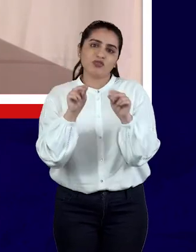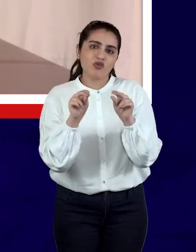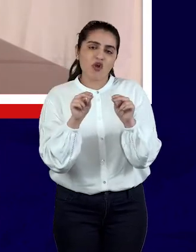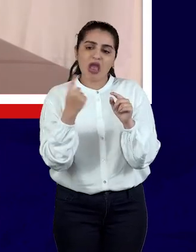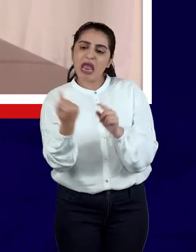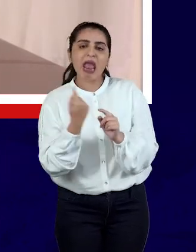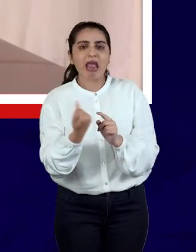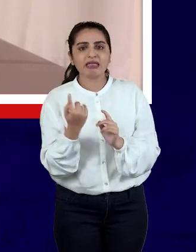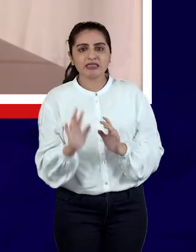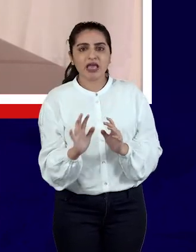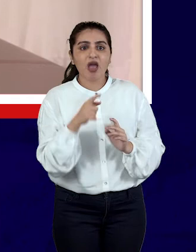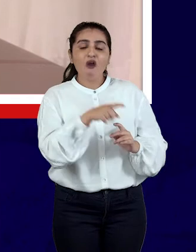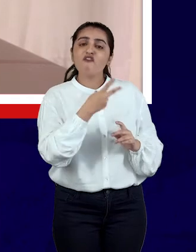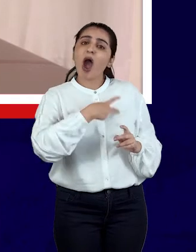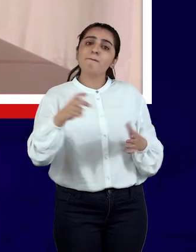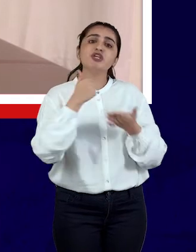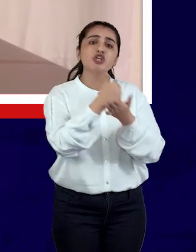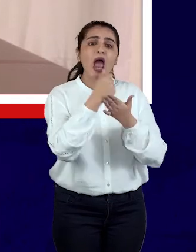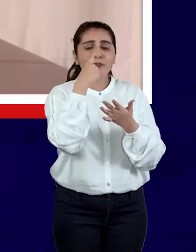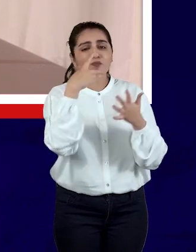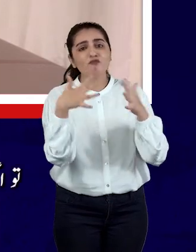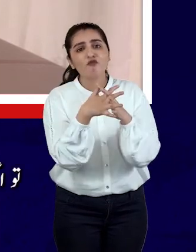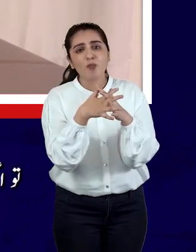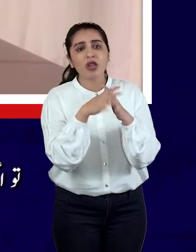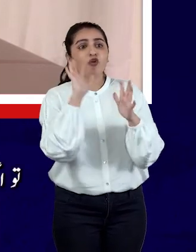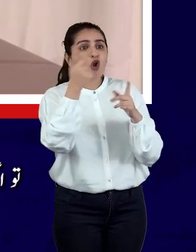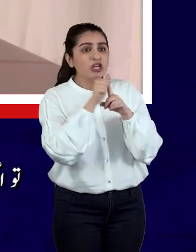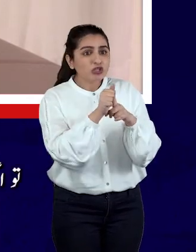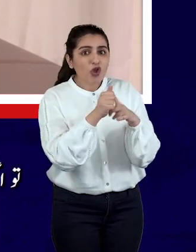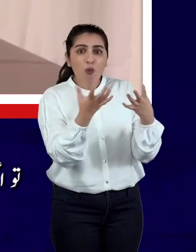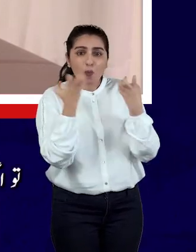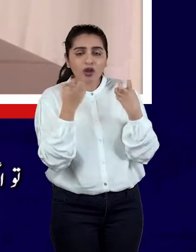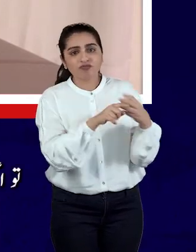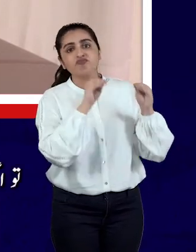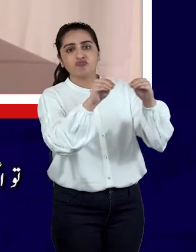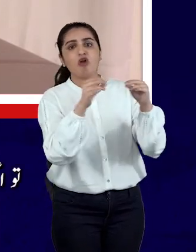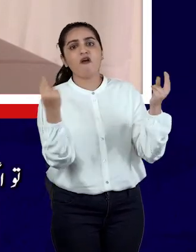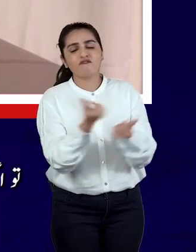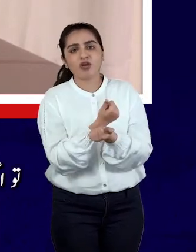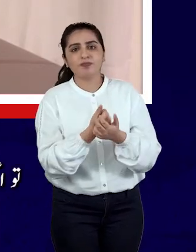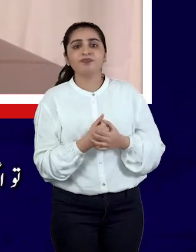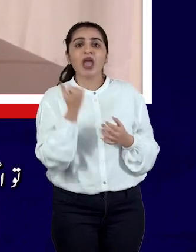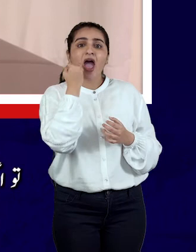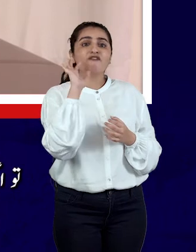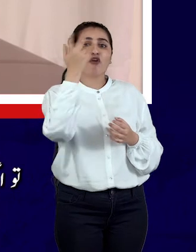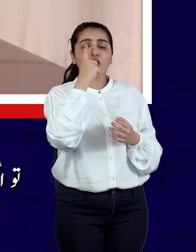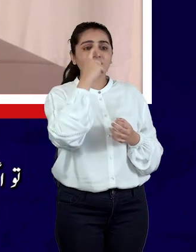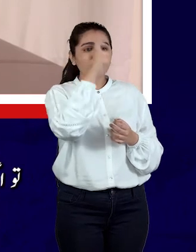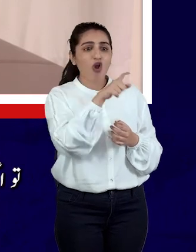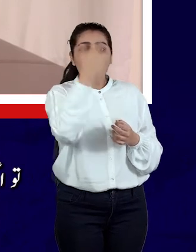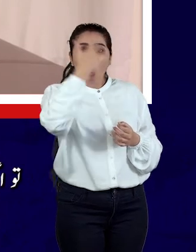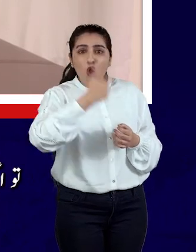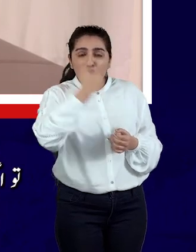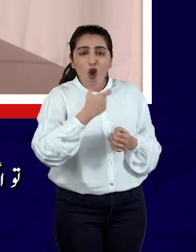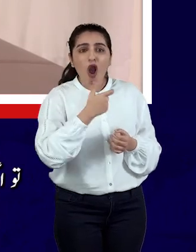to do something to help if the other woman is in need. So if another woman was crying because she lost a parole hearing,